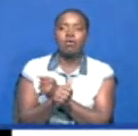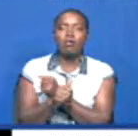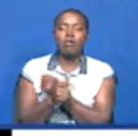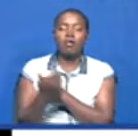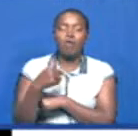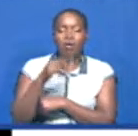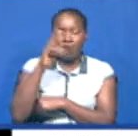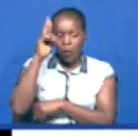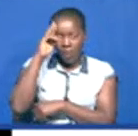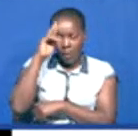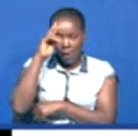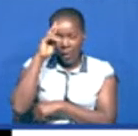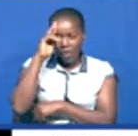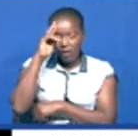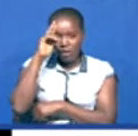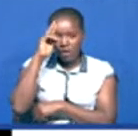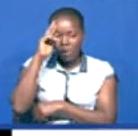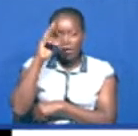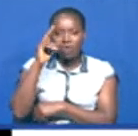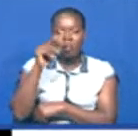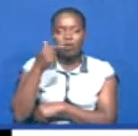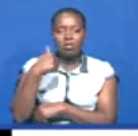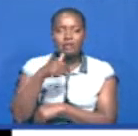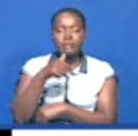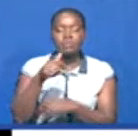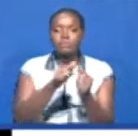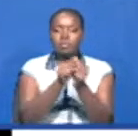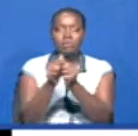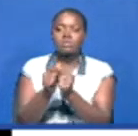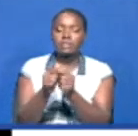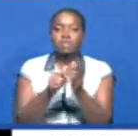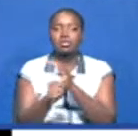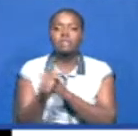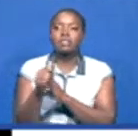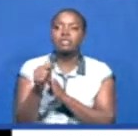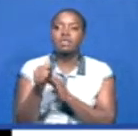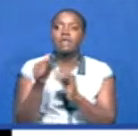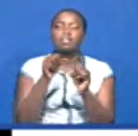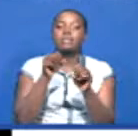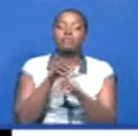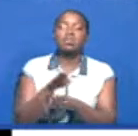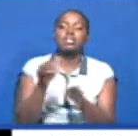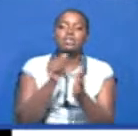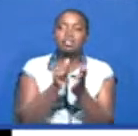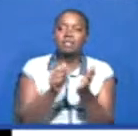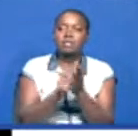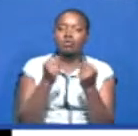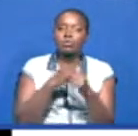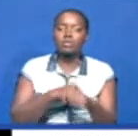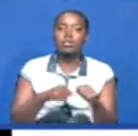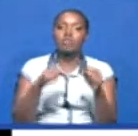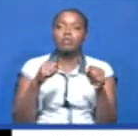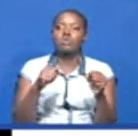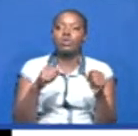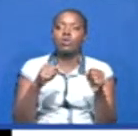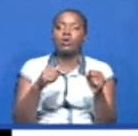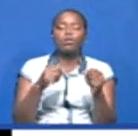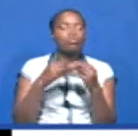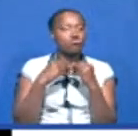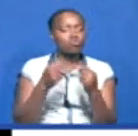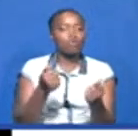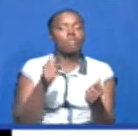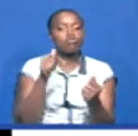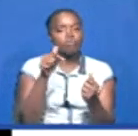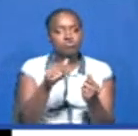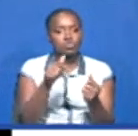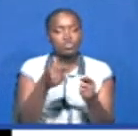reason that we have come together under the umbrella of the multi-agency to be able to attack it from